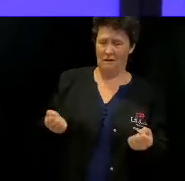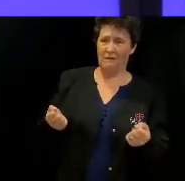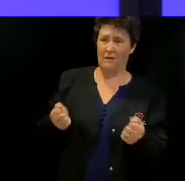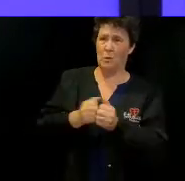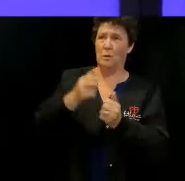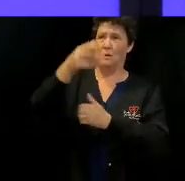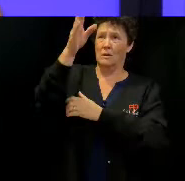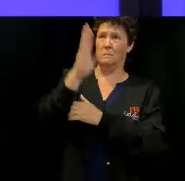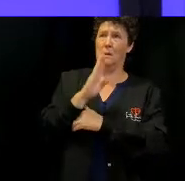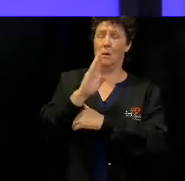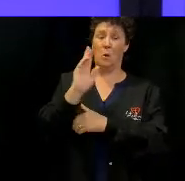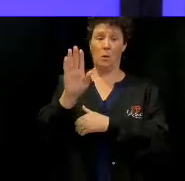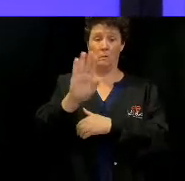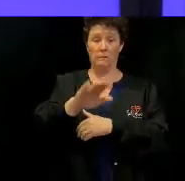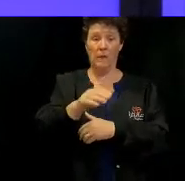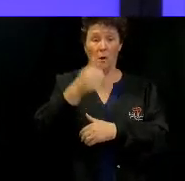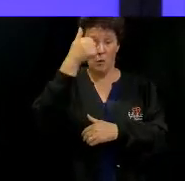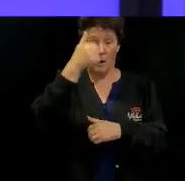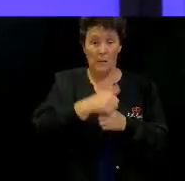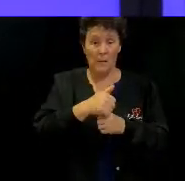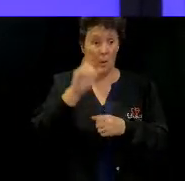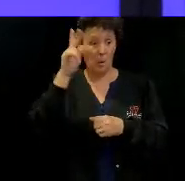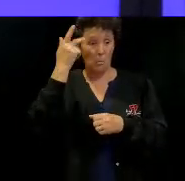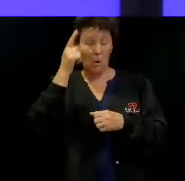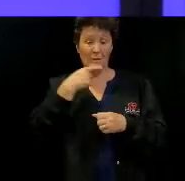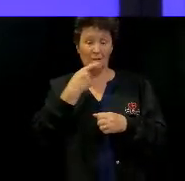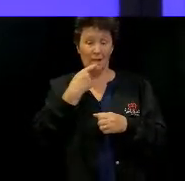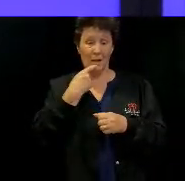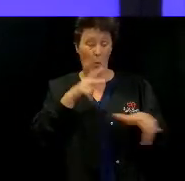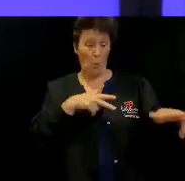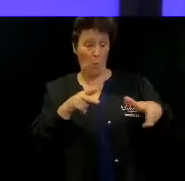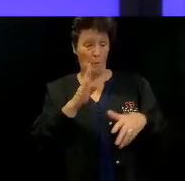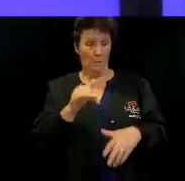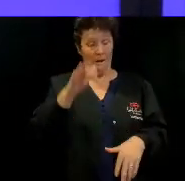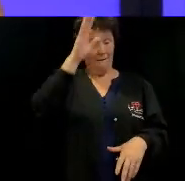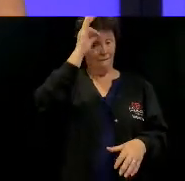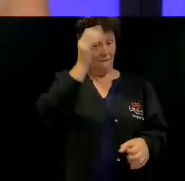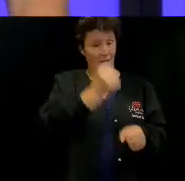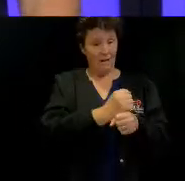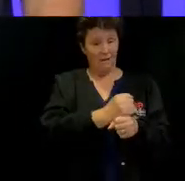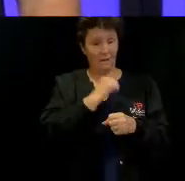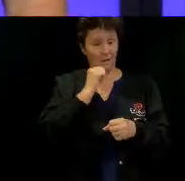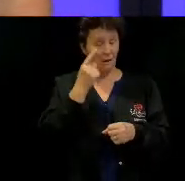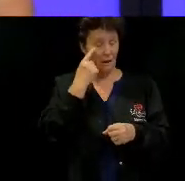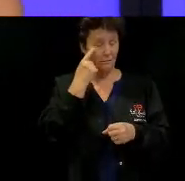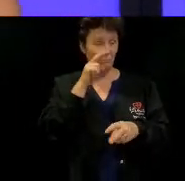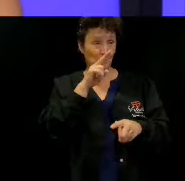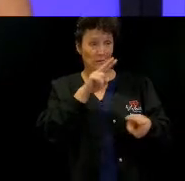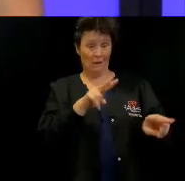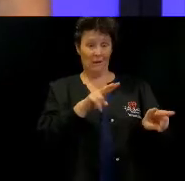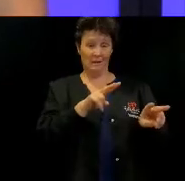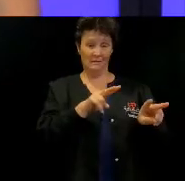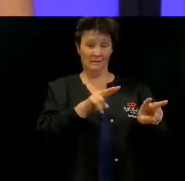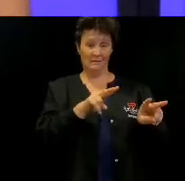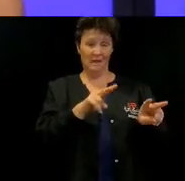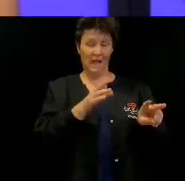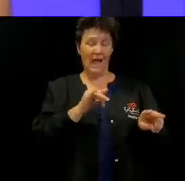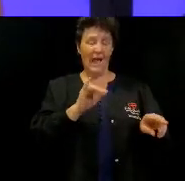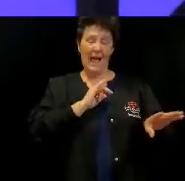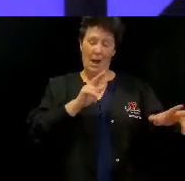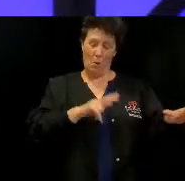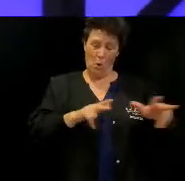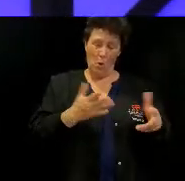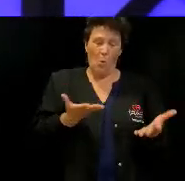Remember what the Apostle Paul said? We walk by faith and not by what? Not by sight. So I'm walking by what I